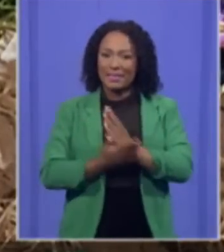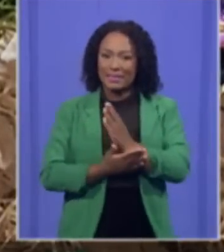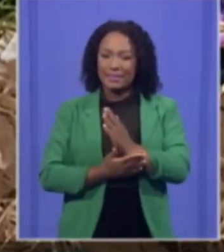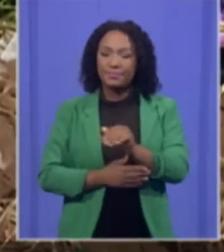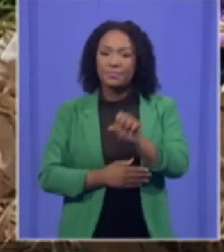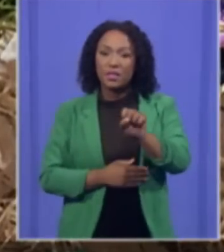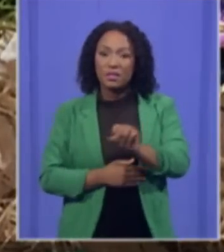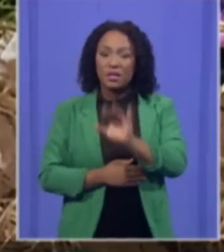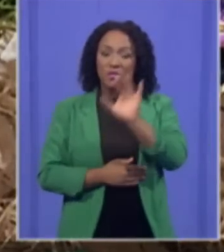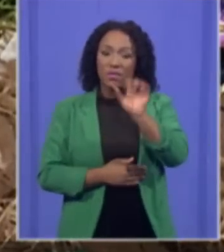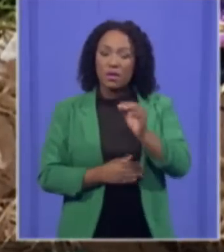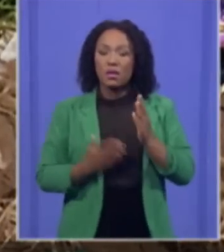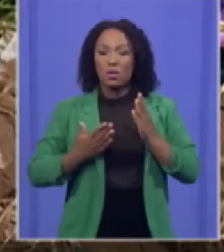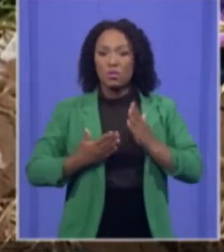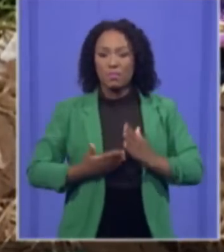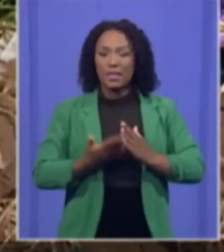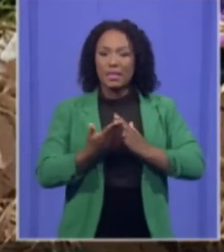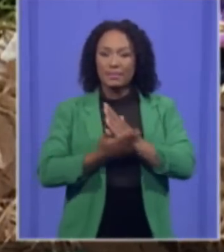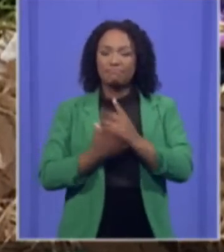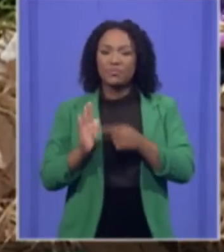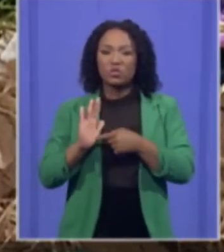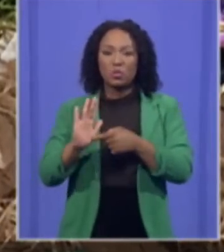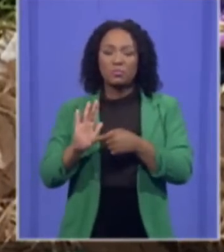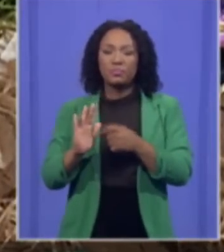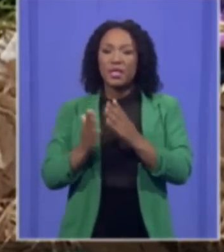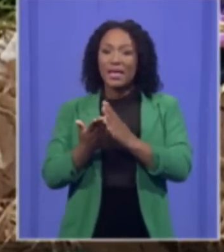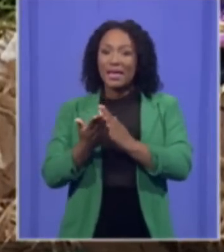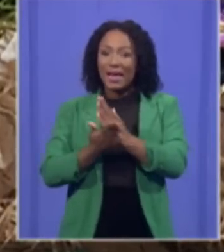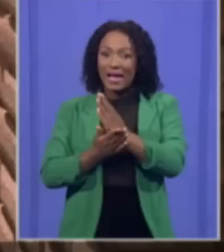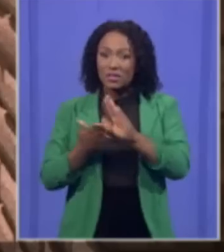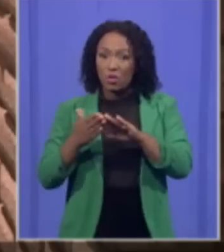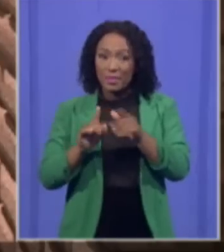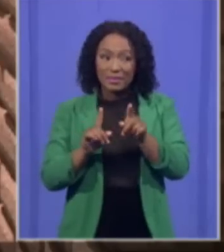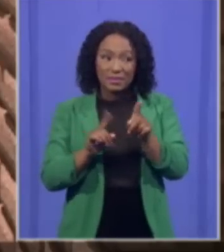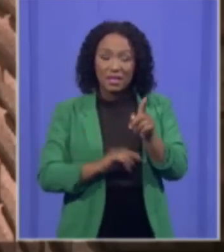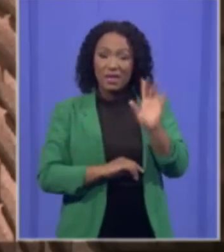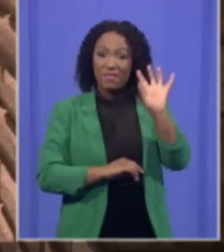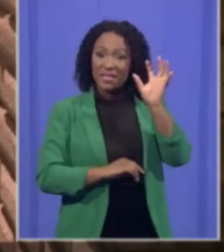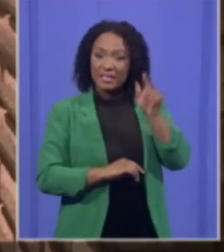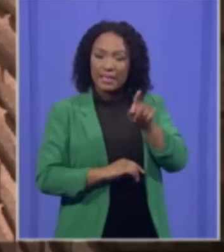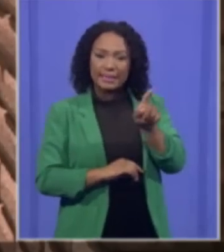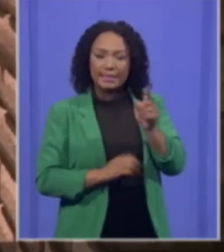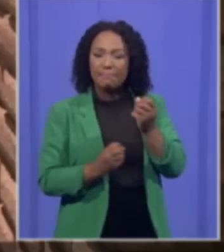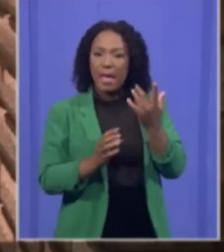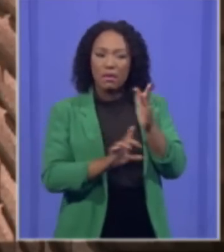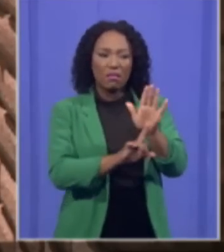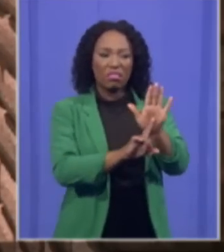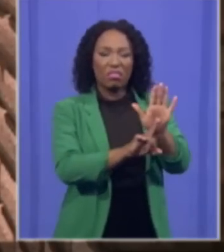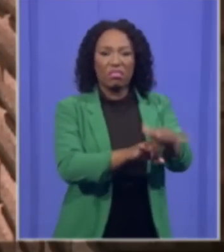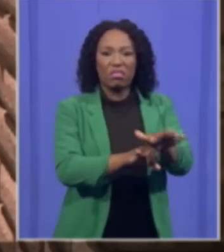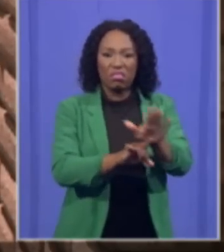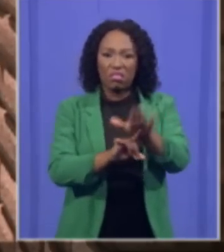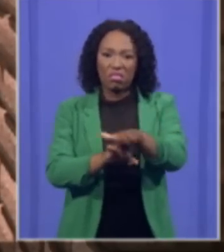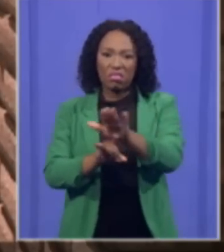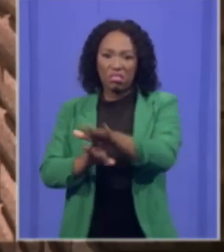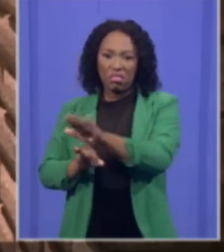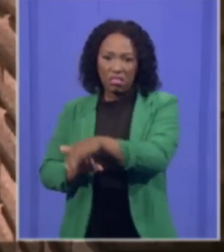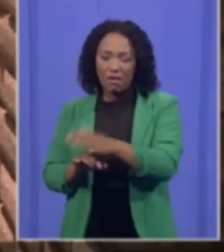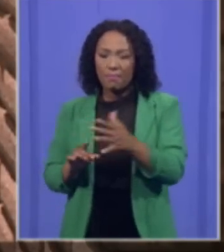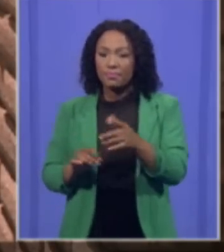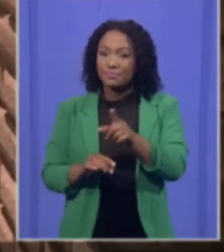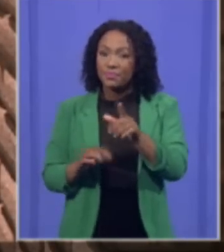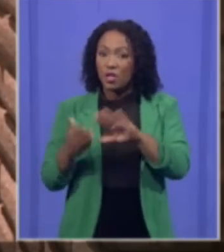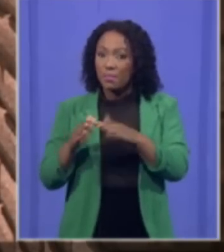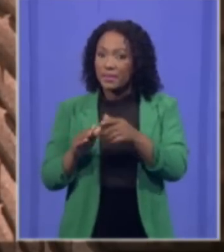e bontshitse hore tokelo tsena di a hatikelwa Freistata. Baahi bana le pharela ya fumana